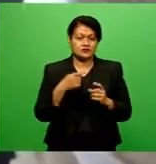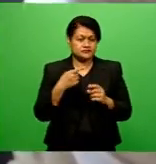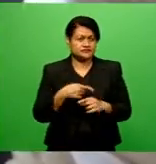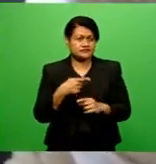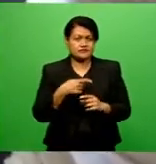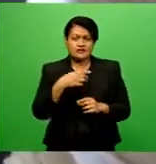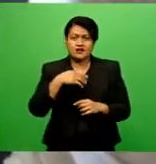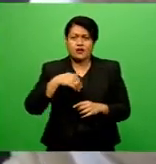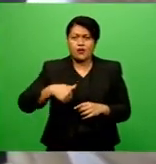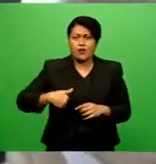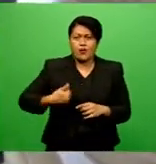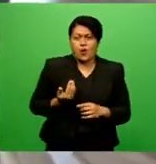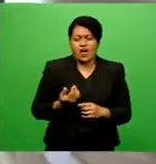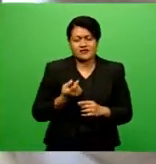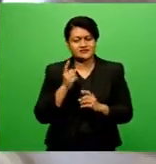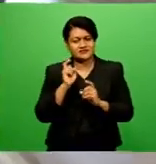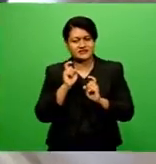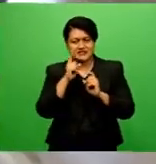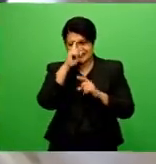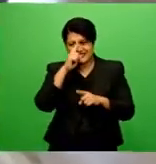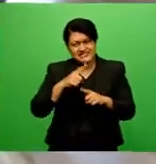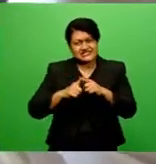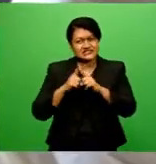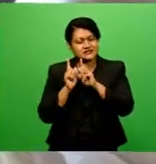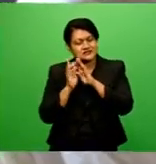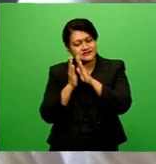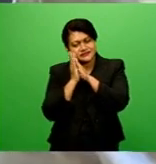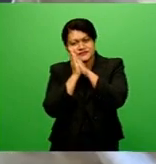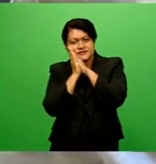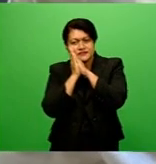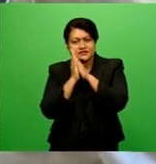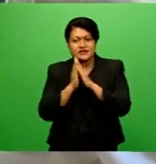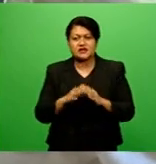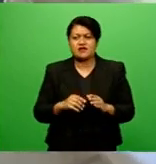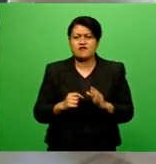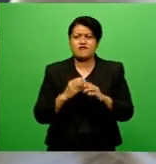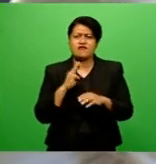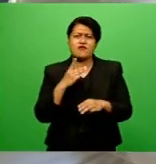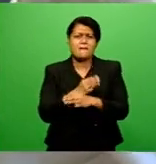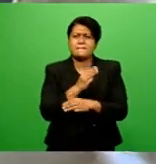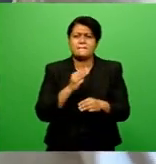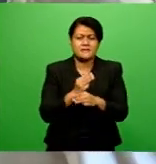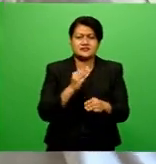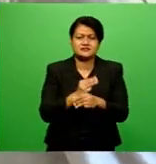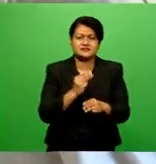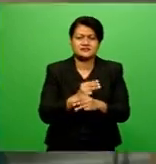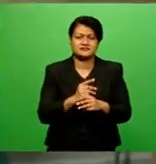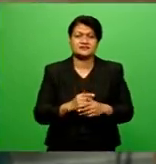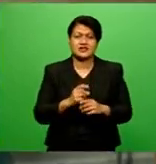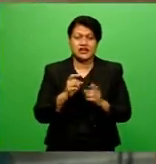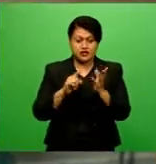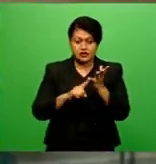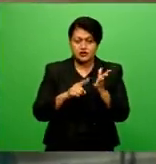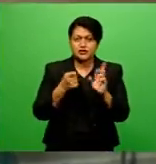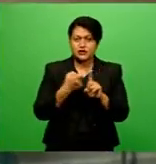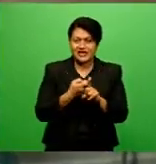months, also received cash donations from Fijians as far as the United Kingdom and Canada.